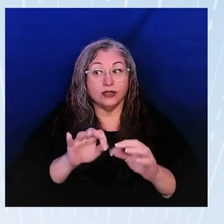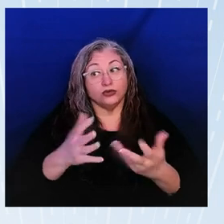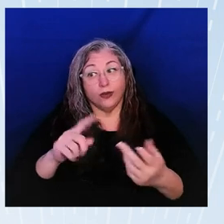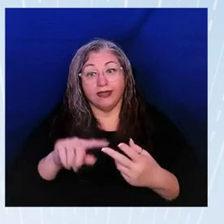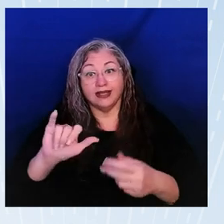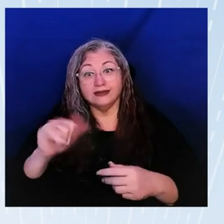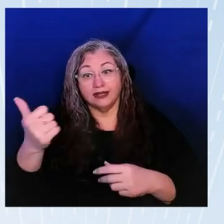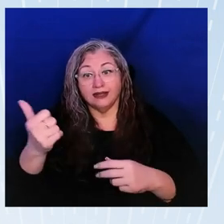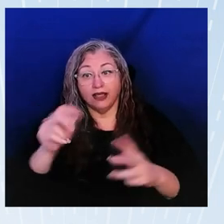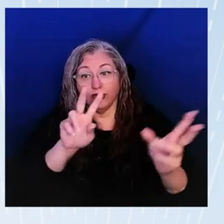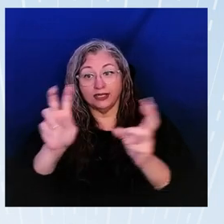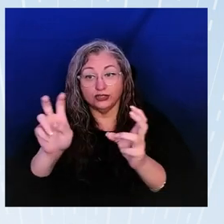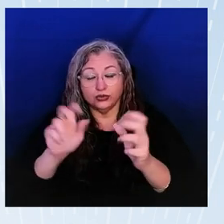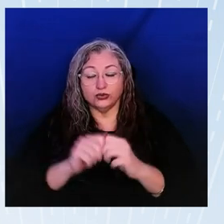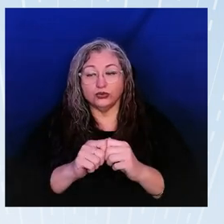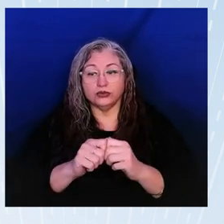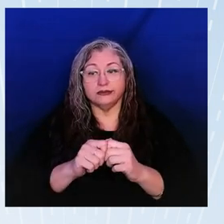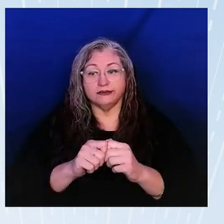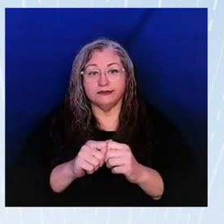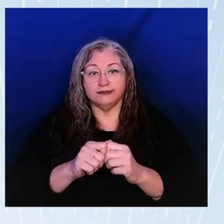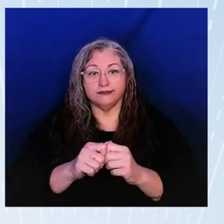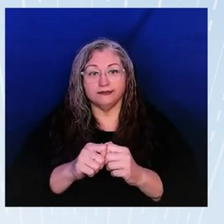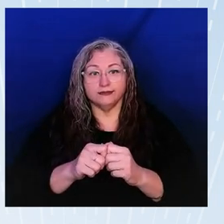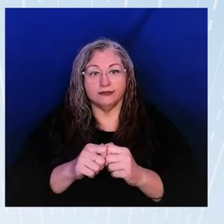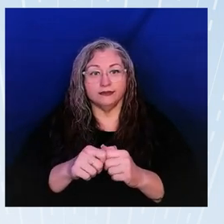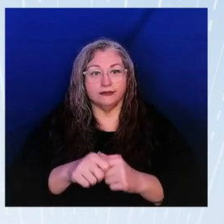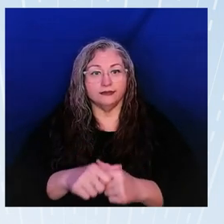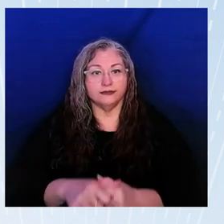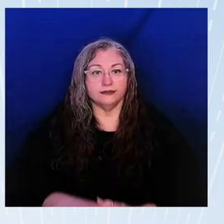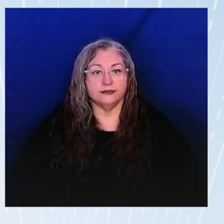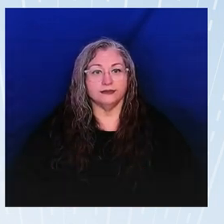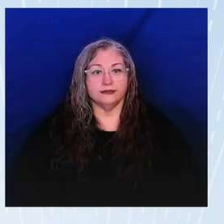issue unto itself.